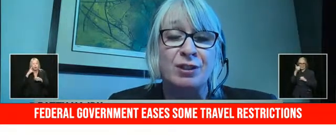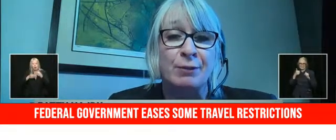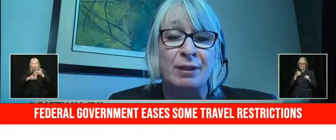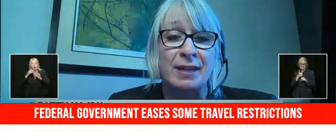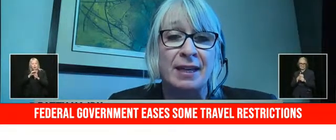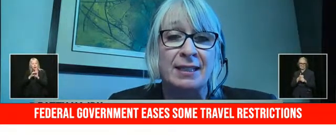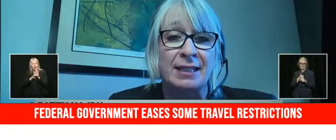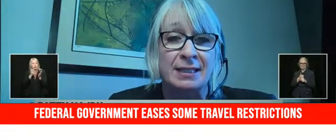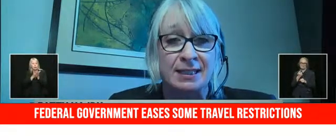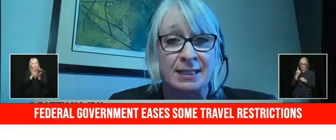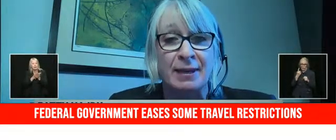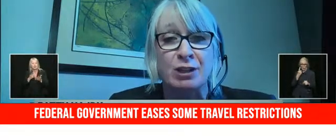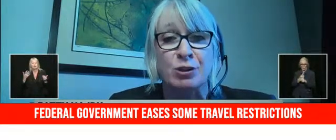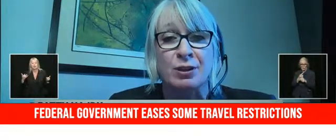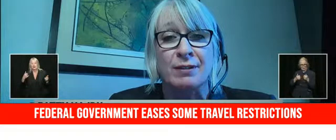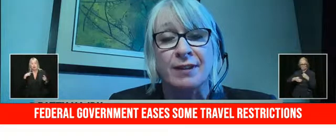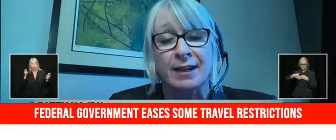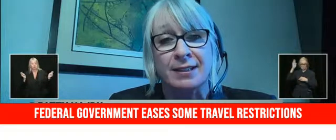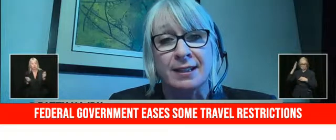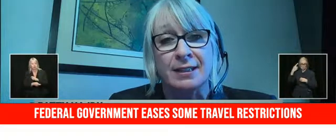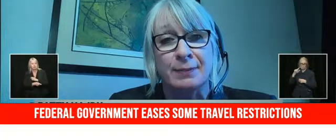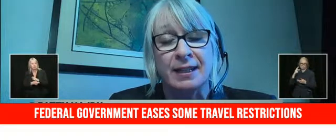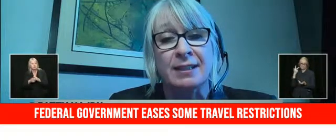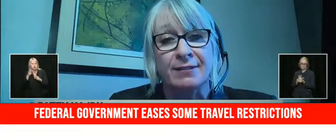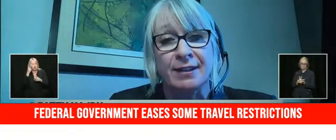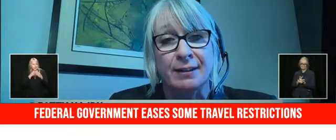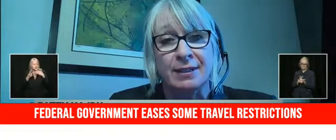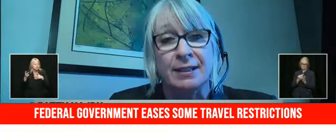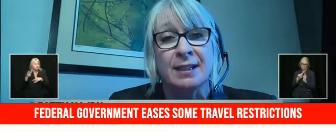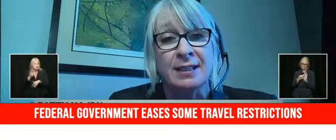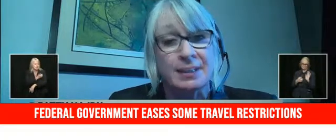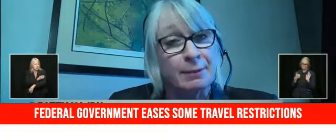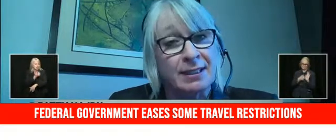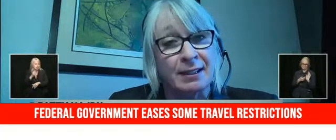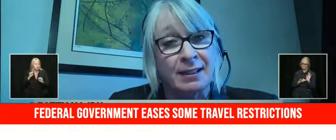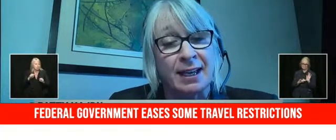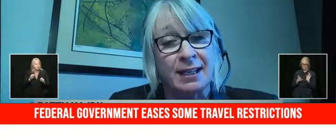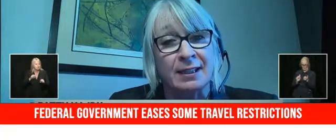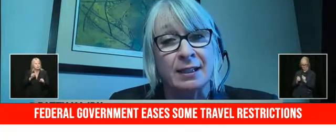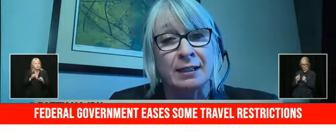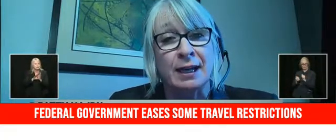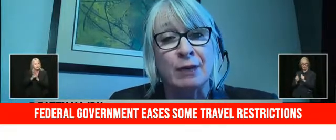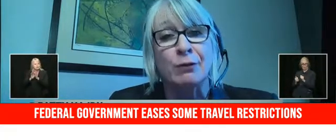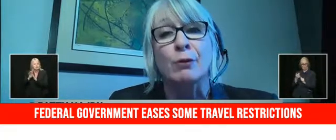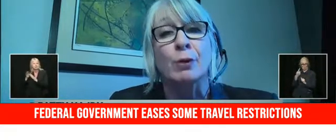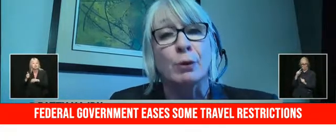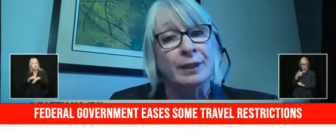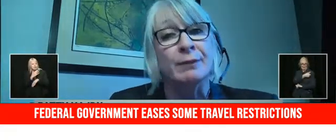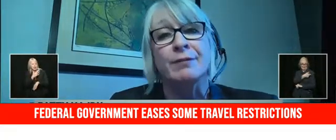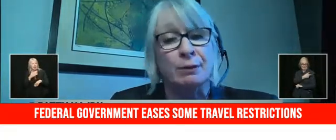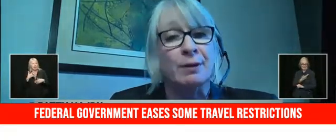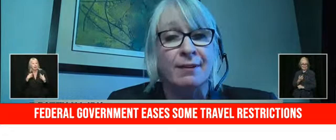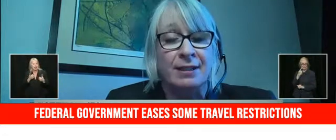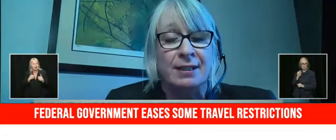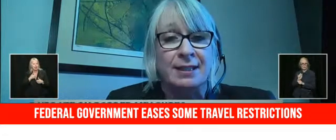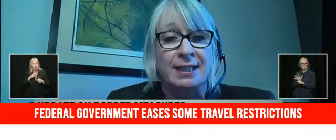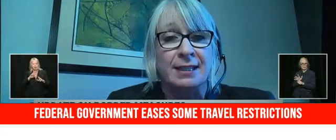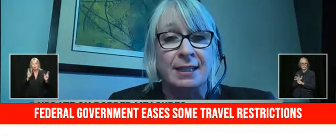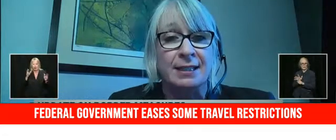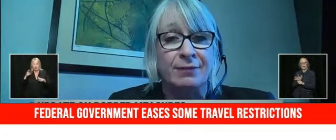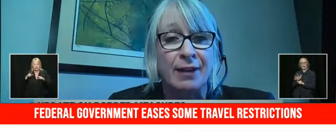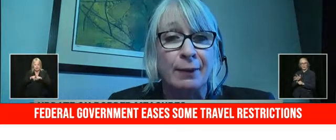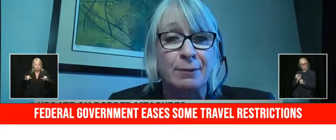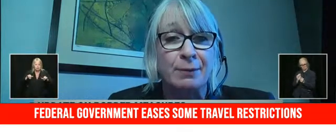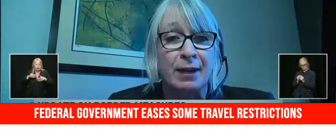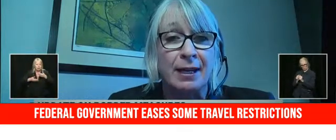But the changes that we made in anticipation of vaccines being developed and submitted to Health Canada allow for a rolling review of evidence as